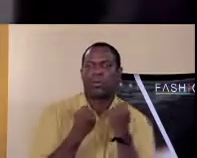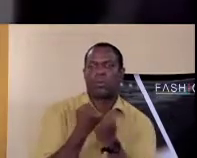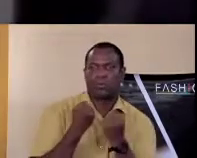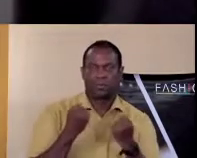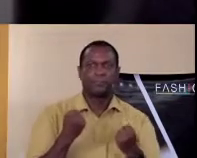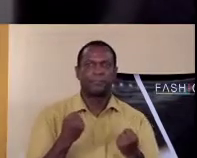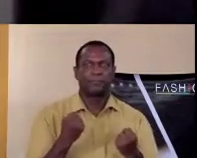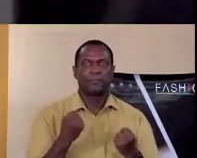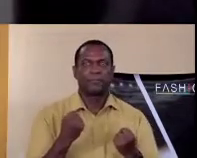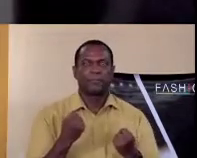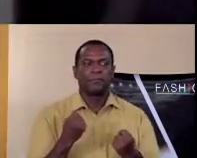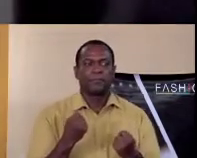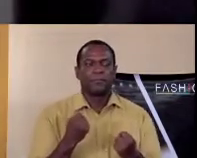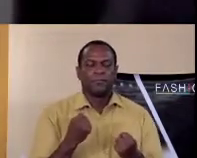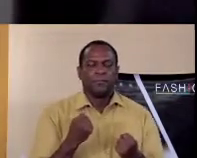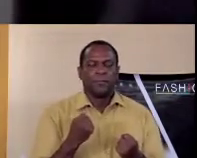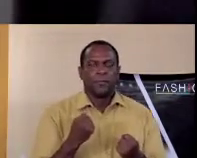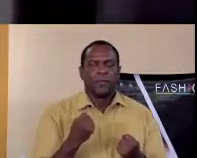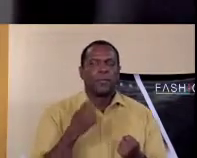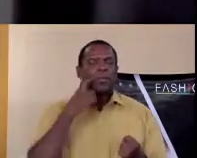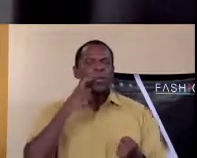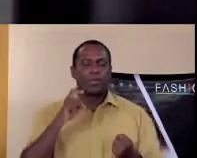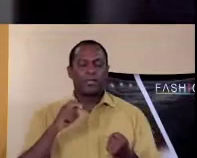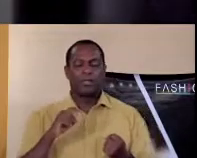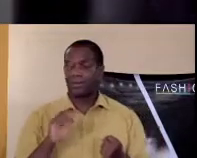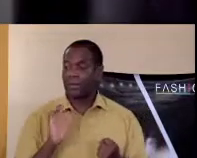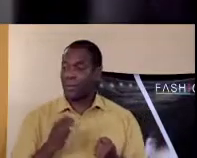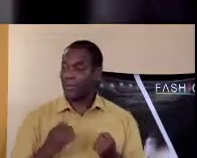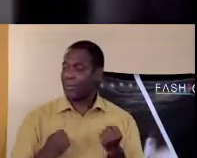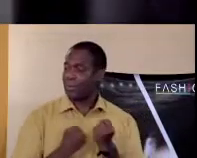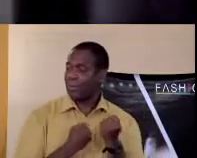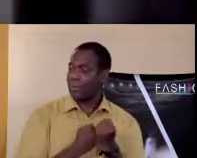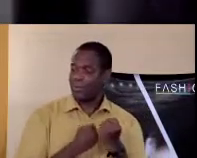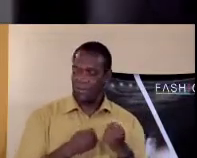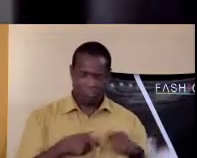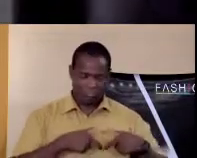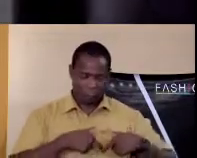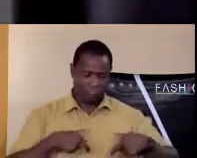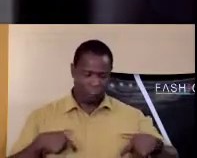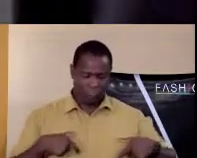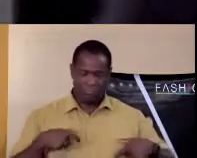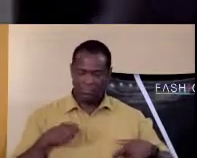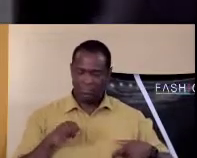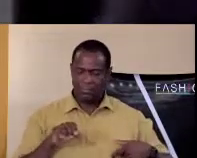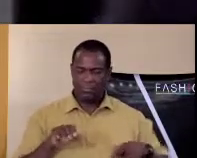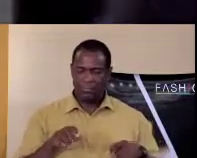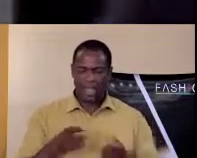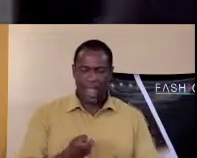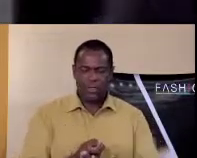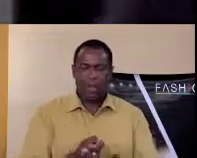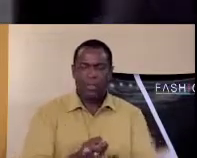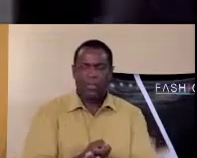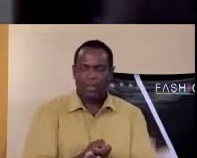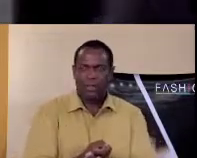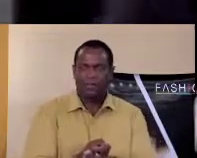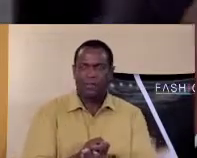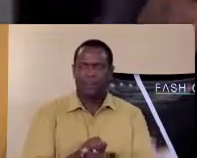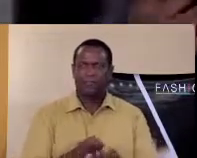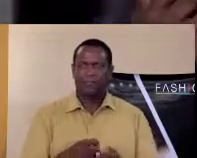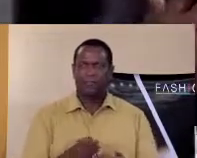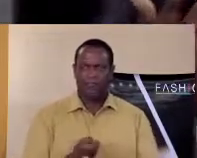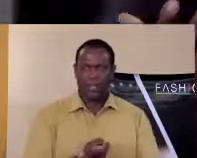an ice hockey t-shirt and a Yankees hat and singing songs like Trinity the Bone. I